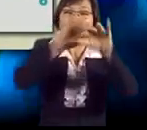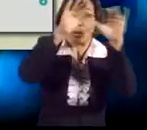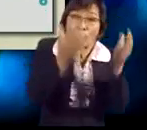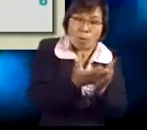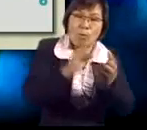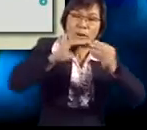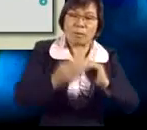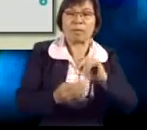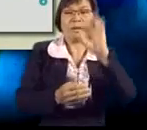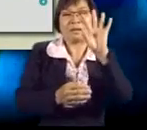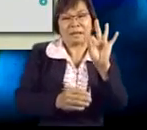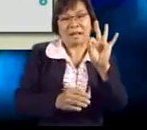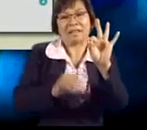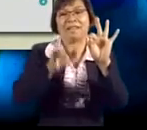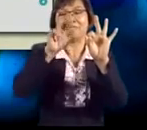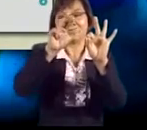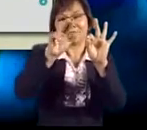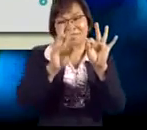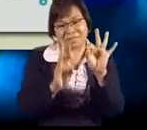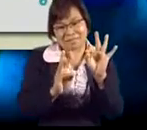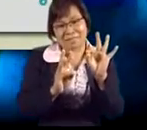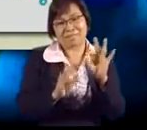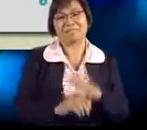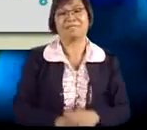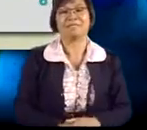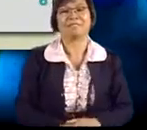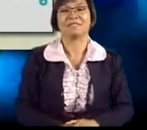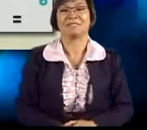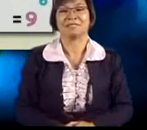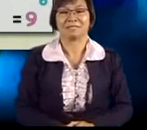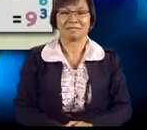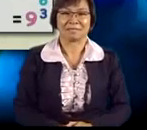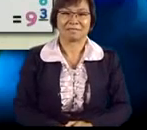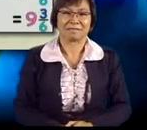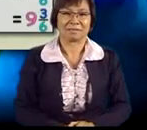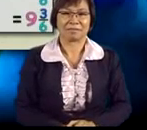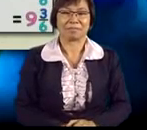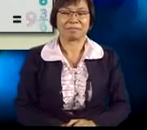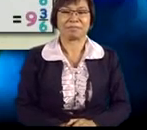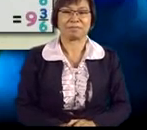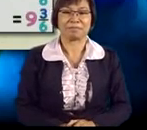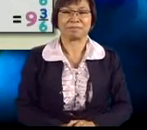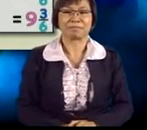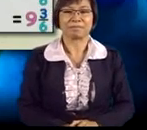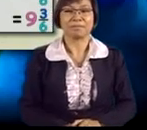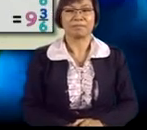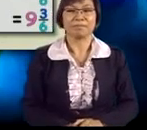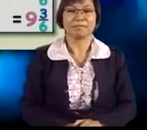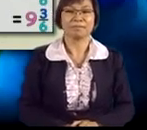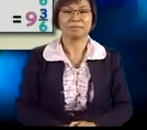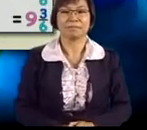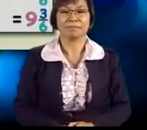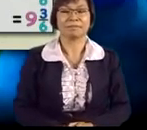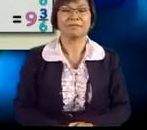with the sum of the whole numbers, we get a total of 9 and 3/6.